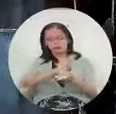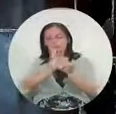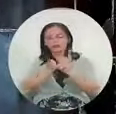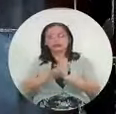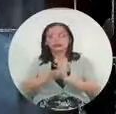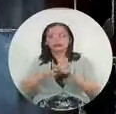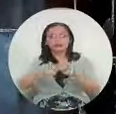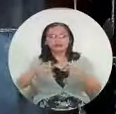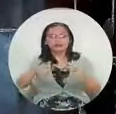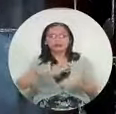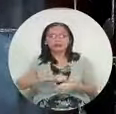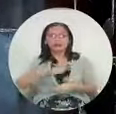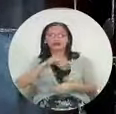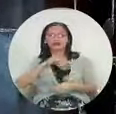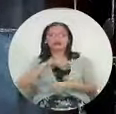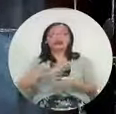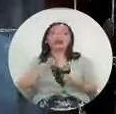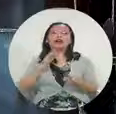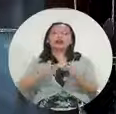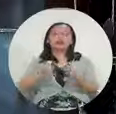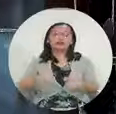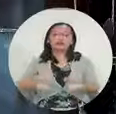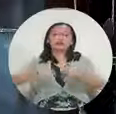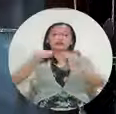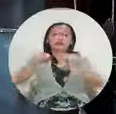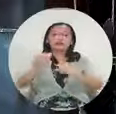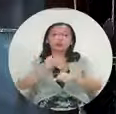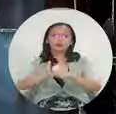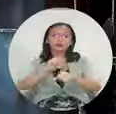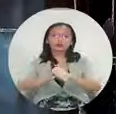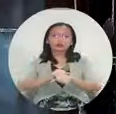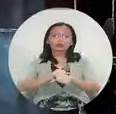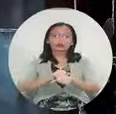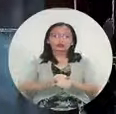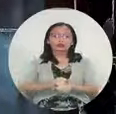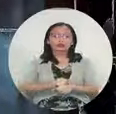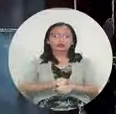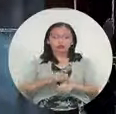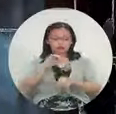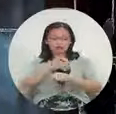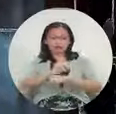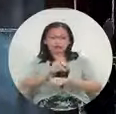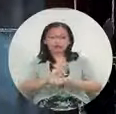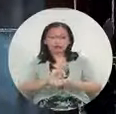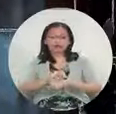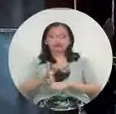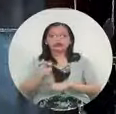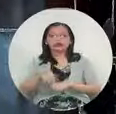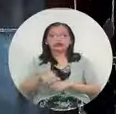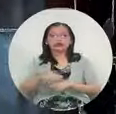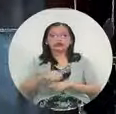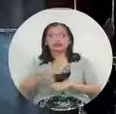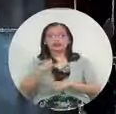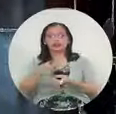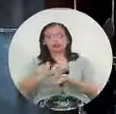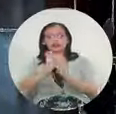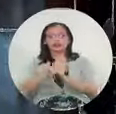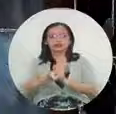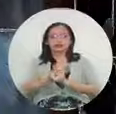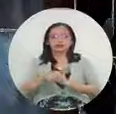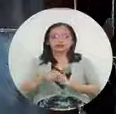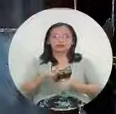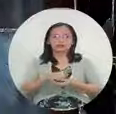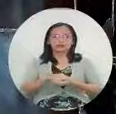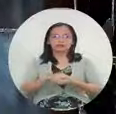somebody. Mga igsoon, from the very beginning, we are nobody. God made us somebody.